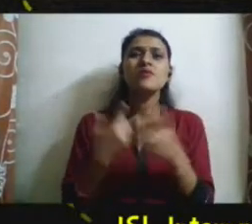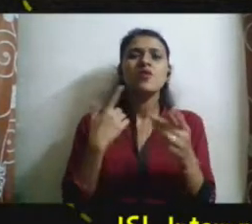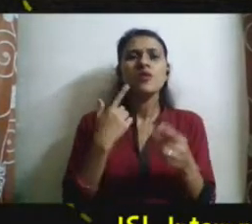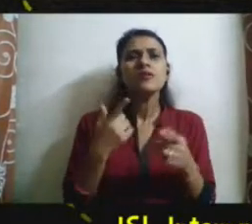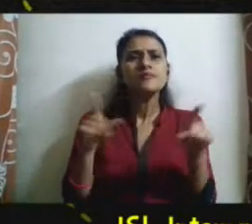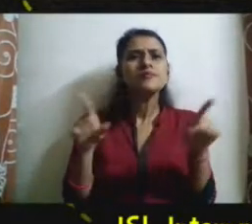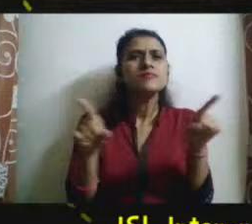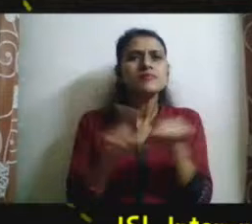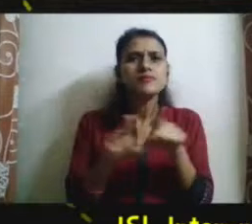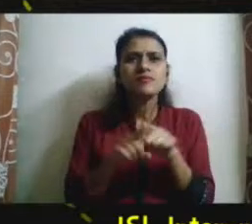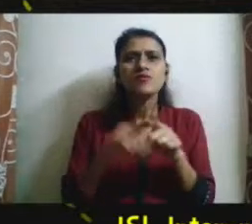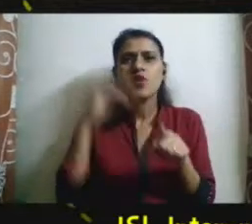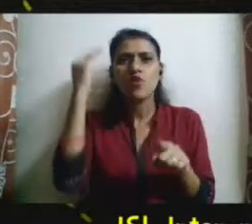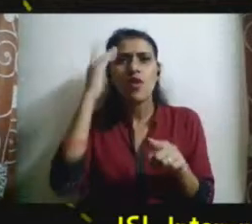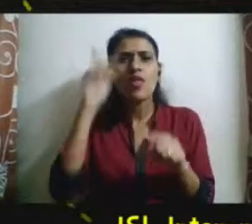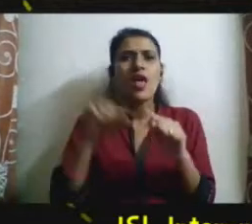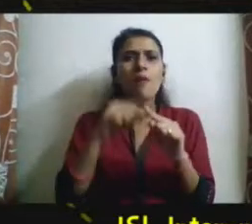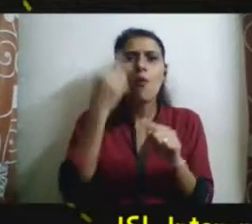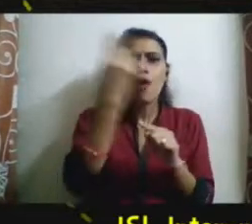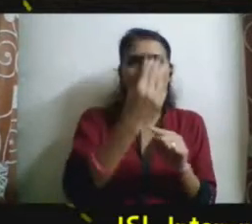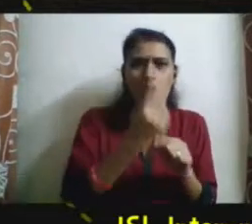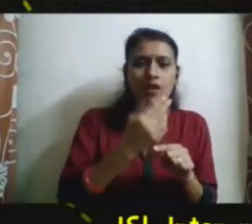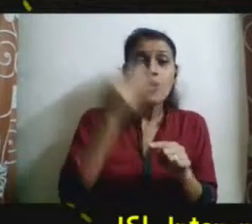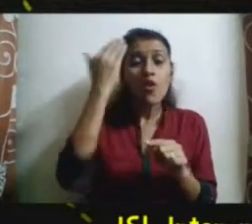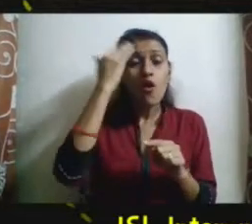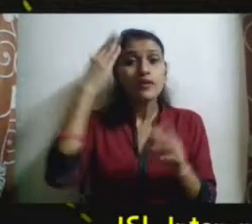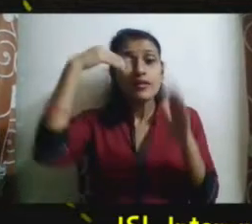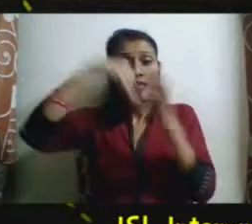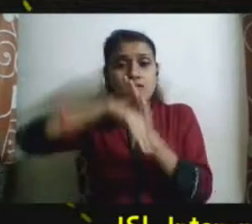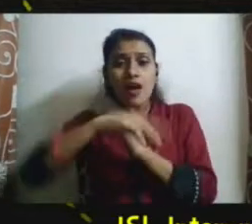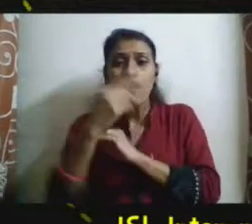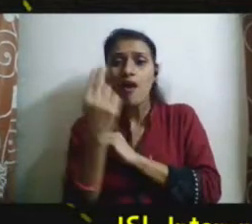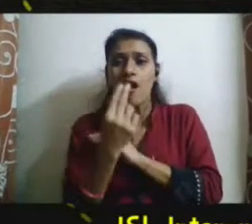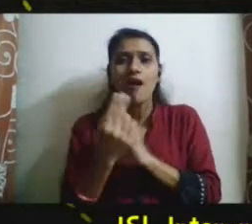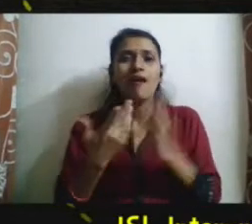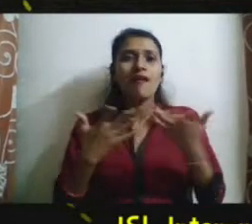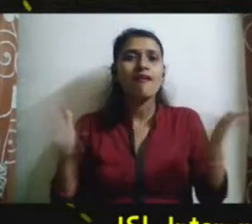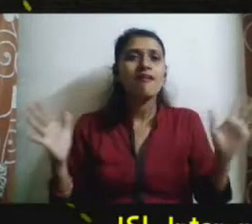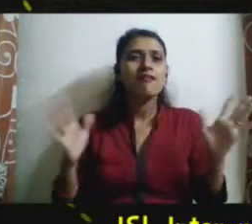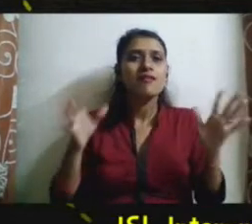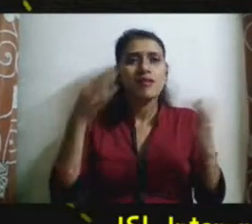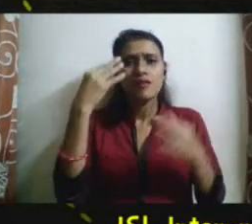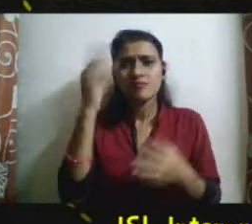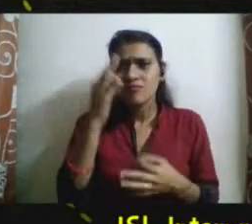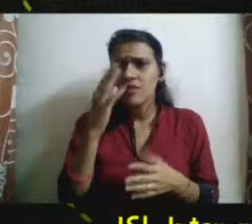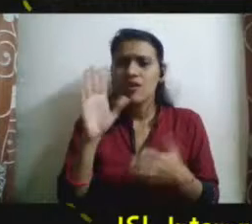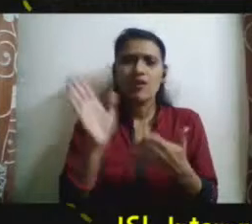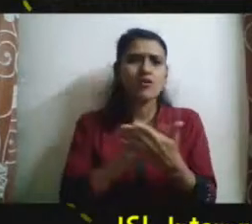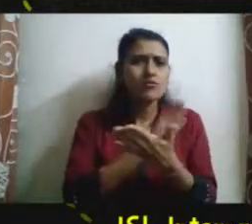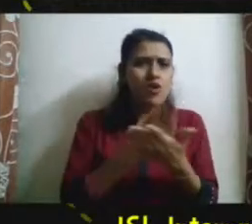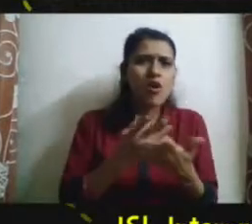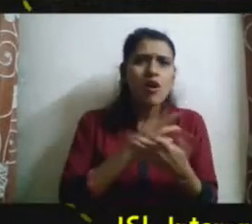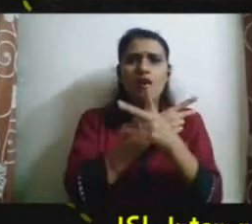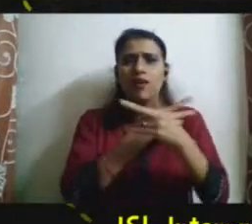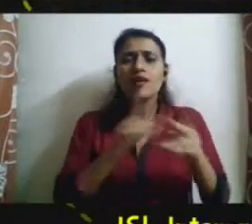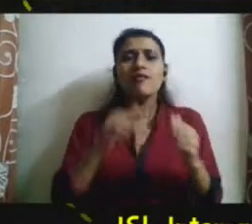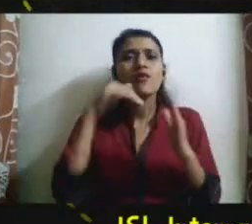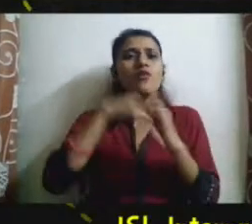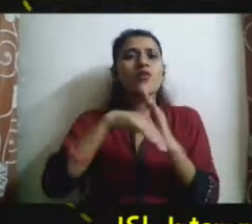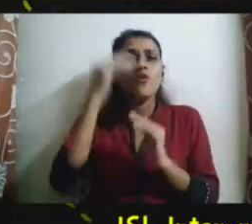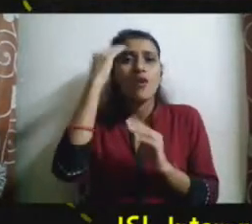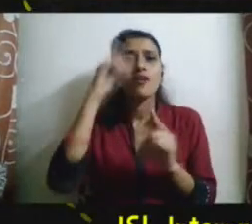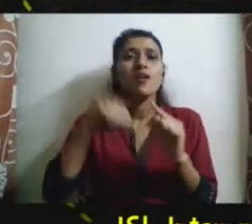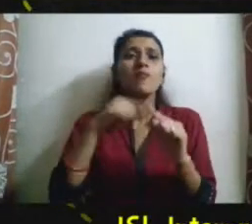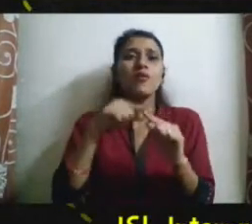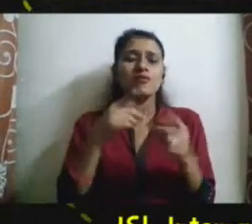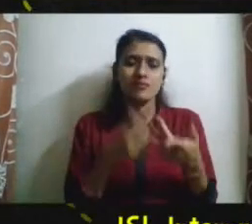this knowledge about art and the knowledge inside art, in a way, I think it tells us that politics is not so simple, and freedom is also so